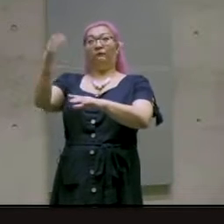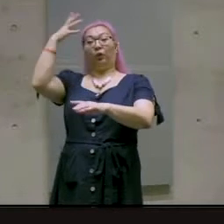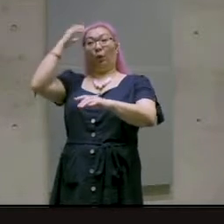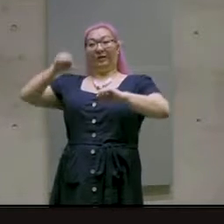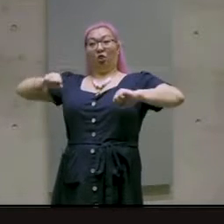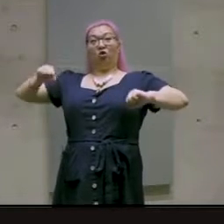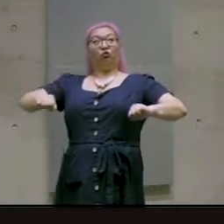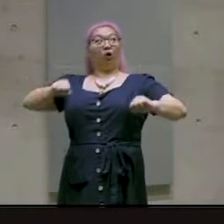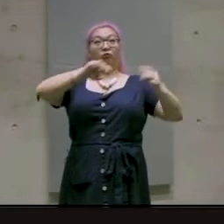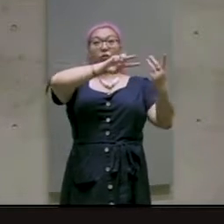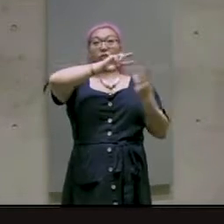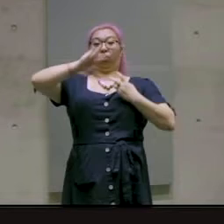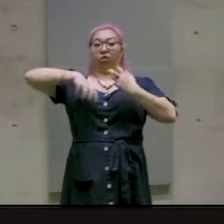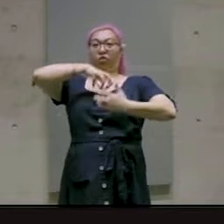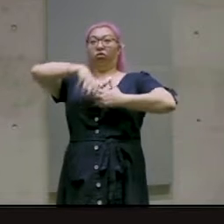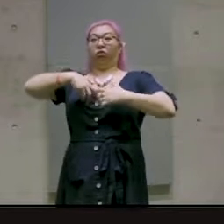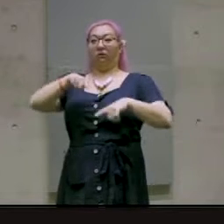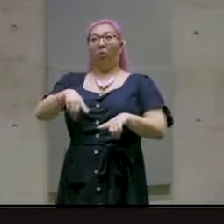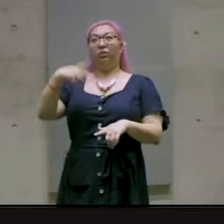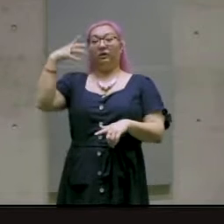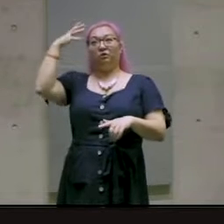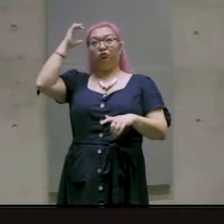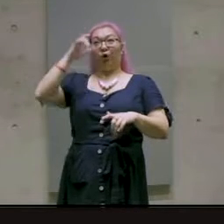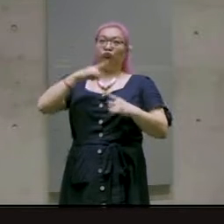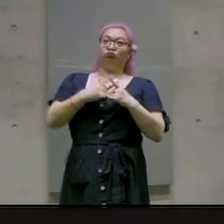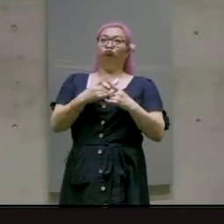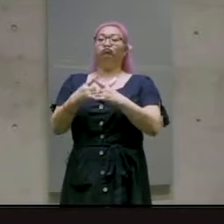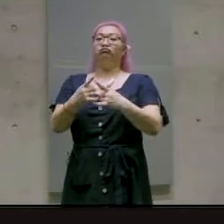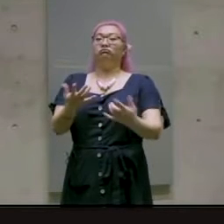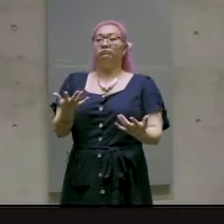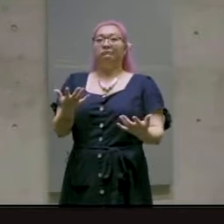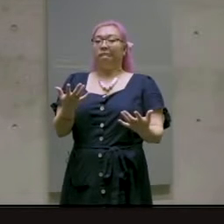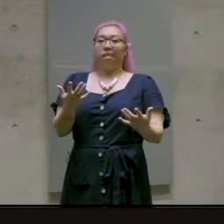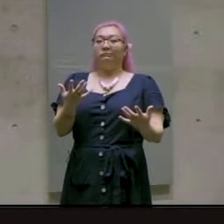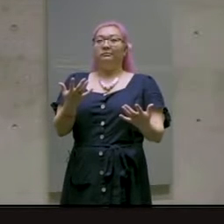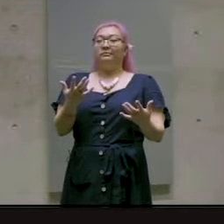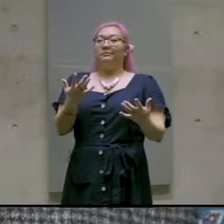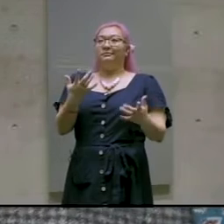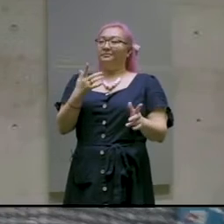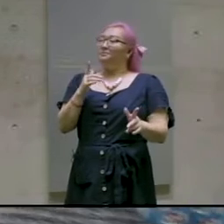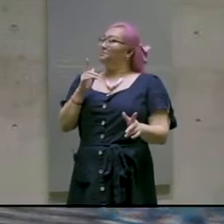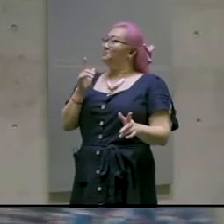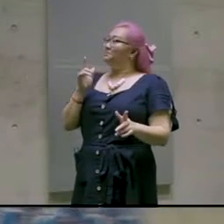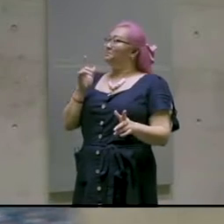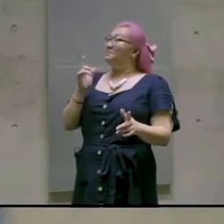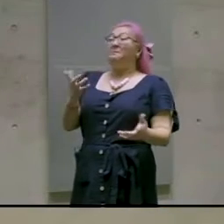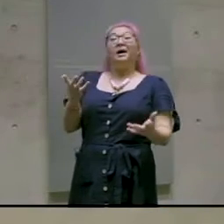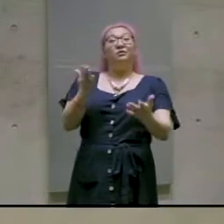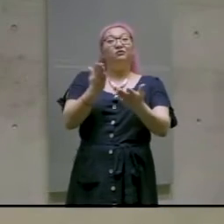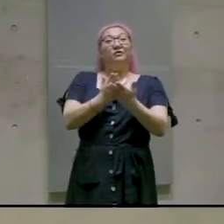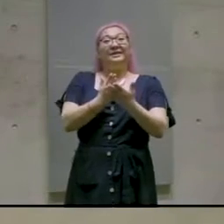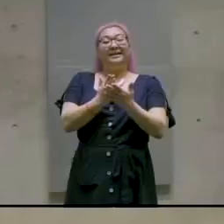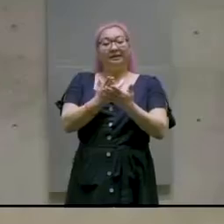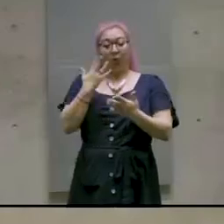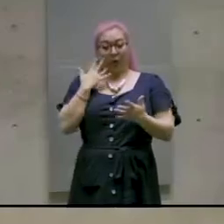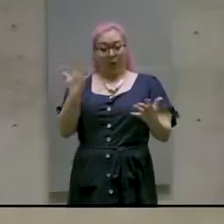characters or them and the protagonist. It's a moment for the player to be asked, what kind of character are you? Is this the kind of